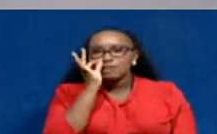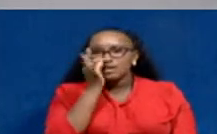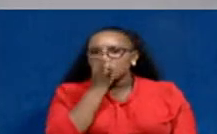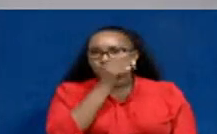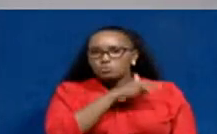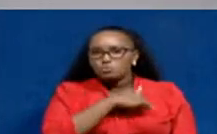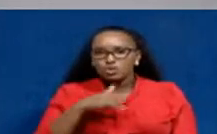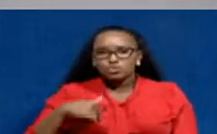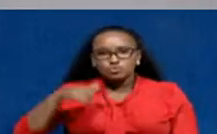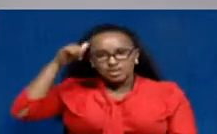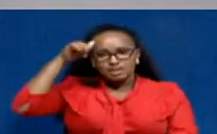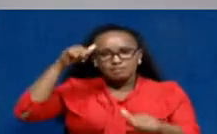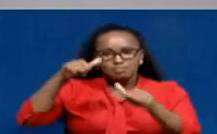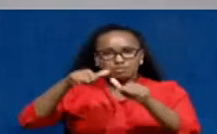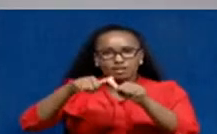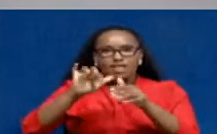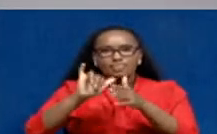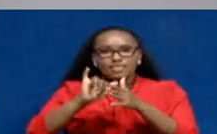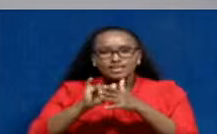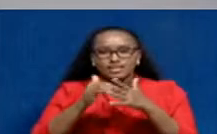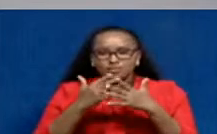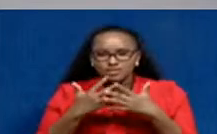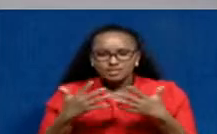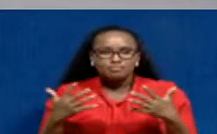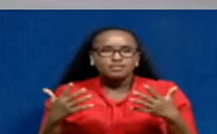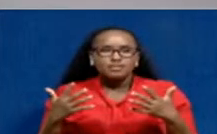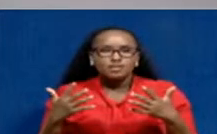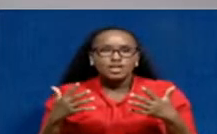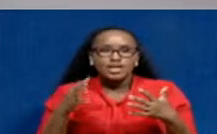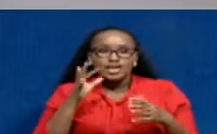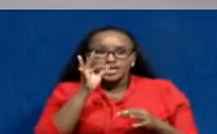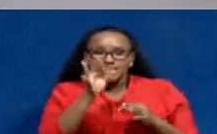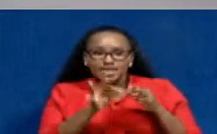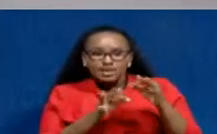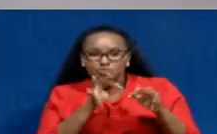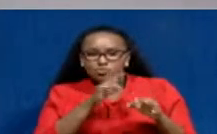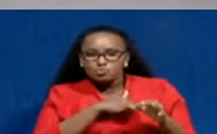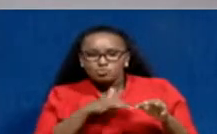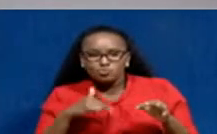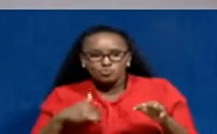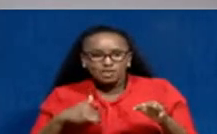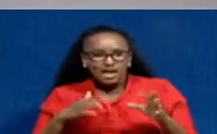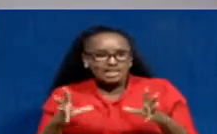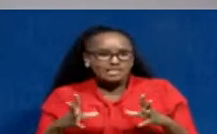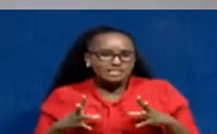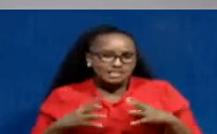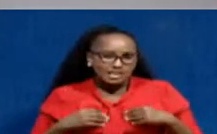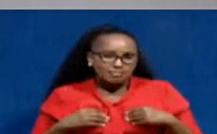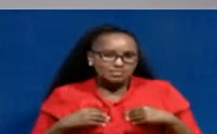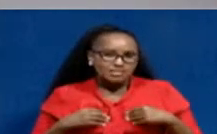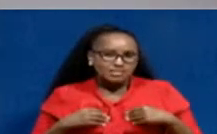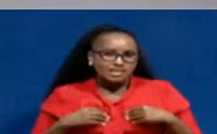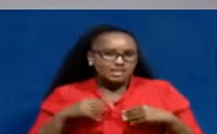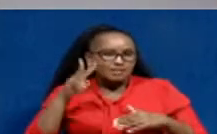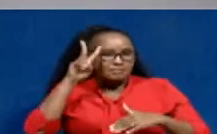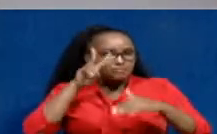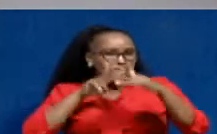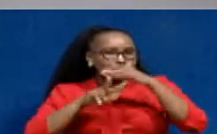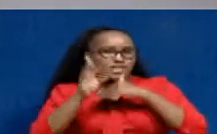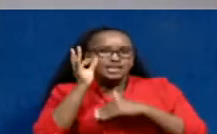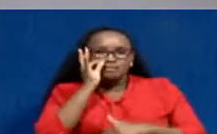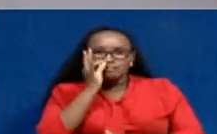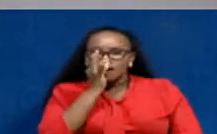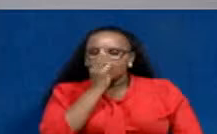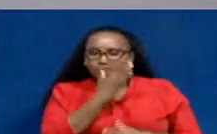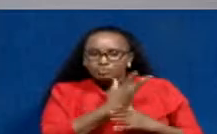reminded that it would be a tragedy if we let die what he left alive in